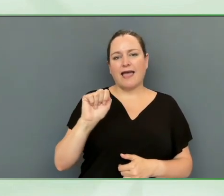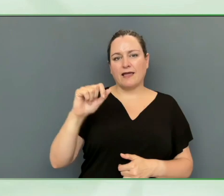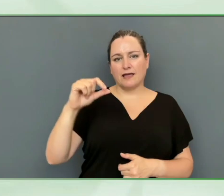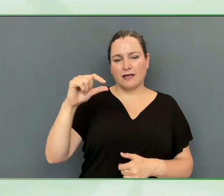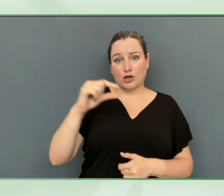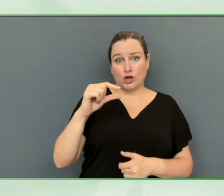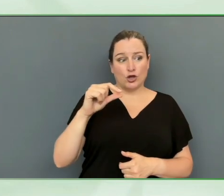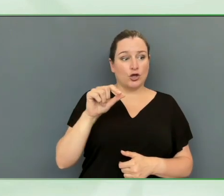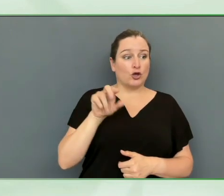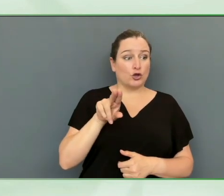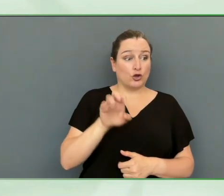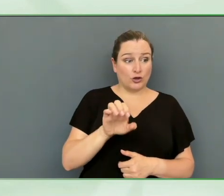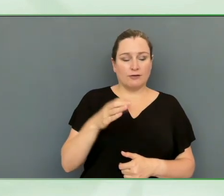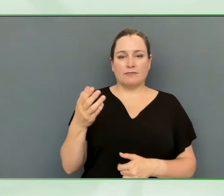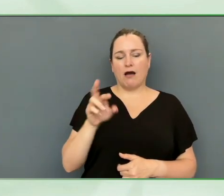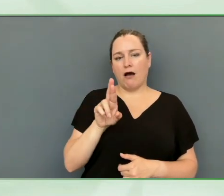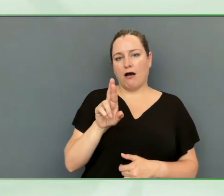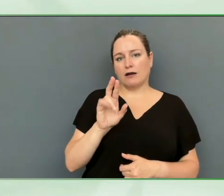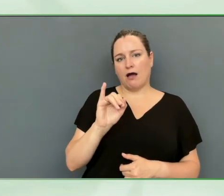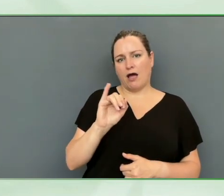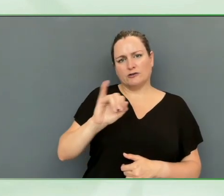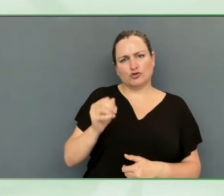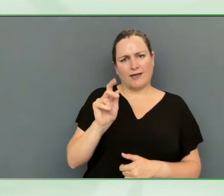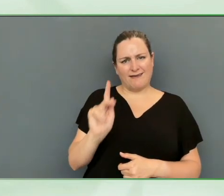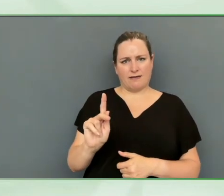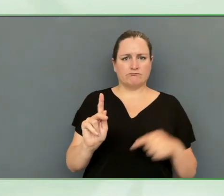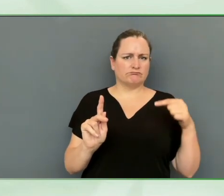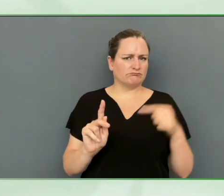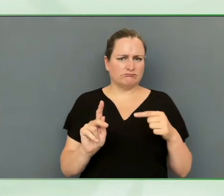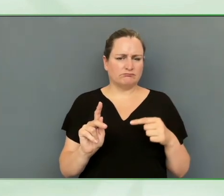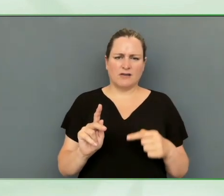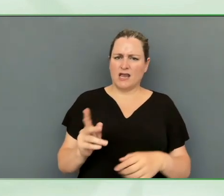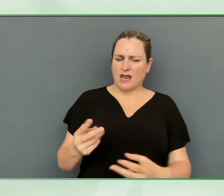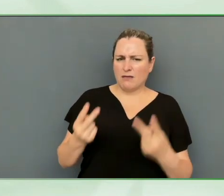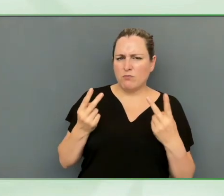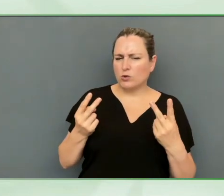Netherlands, and then I will share a few of our successes.